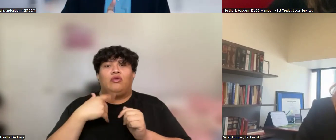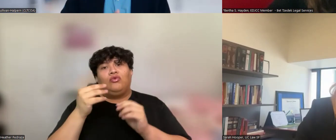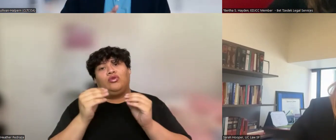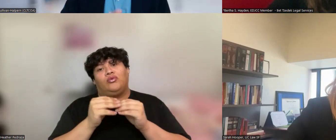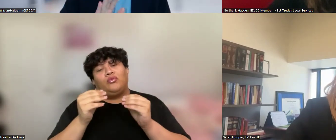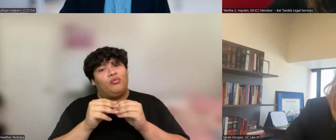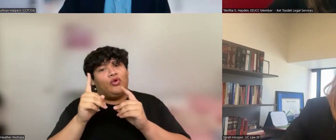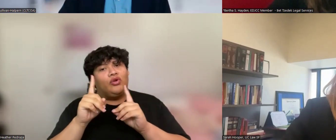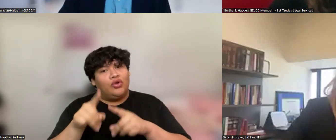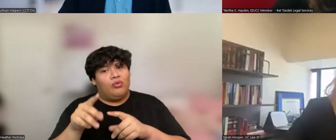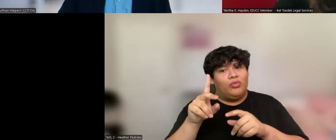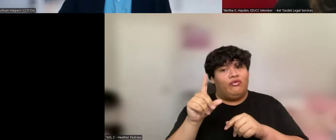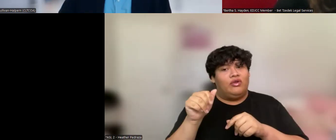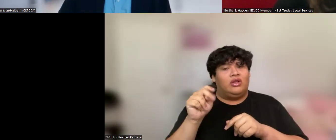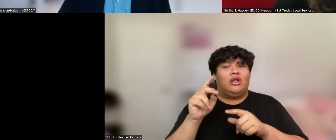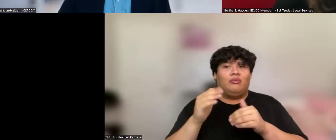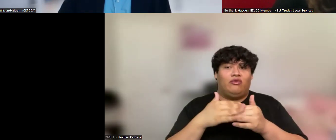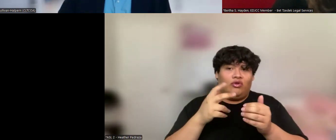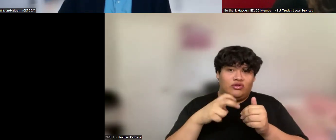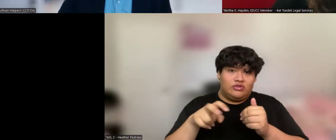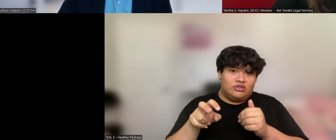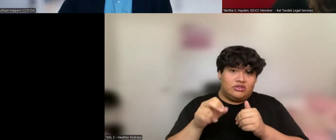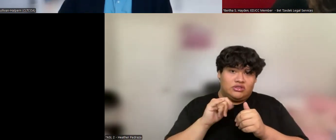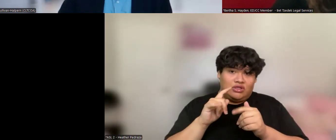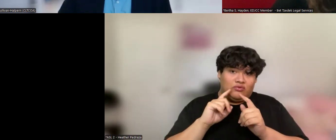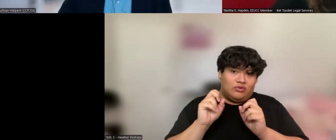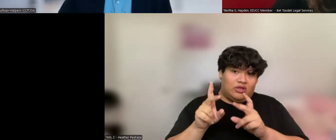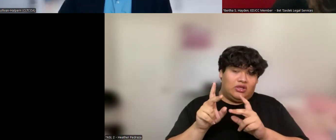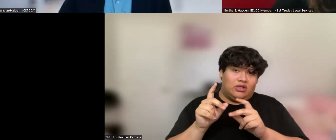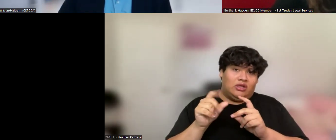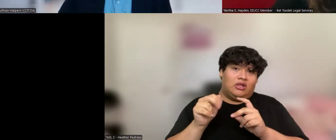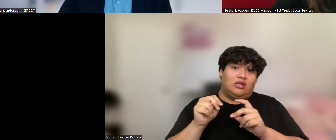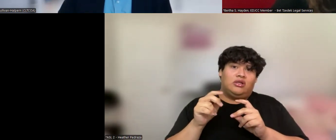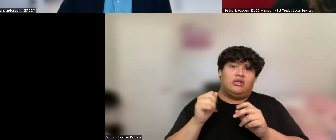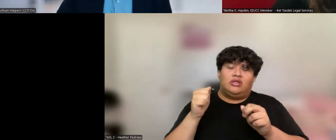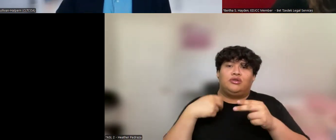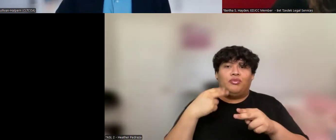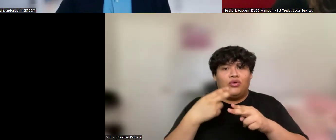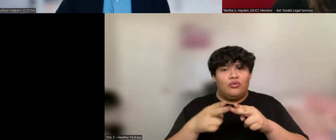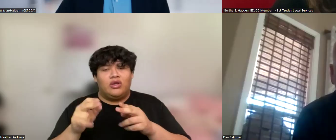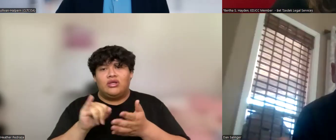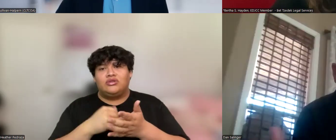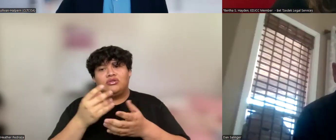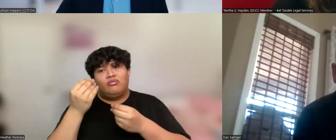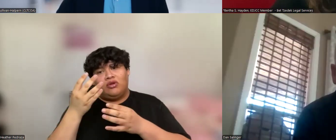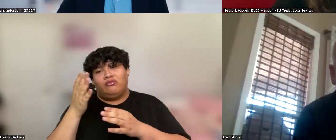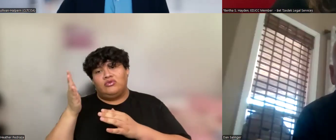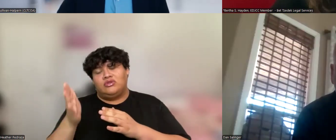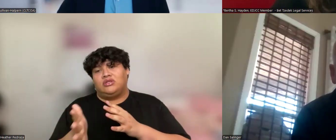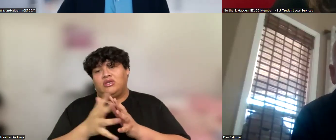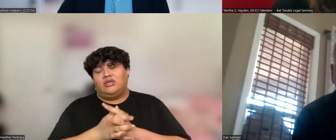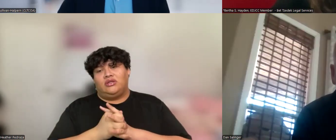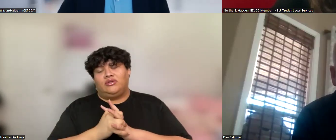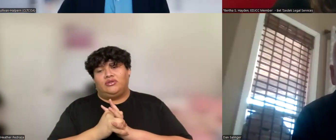quick comment from Dan before we transition. Is that okay, Dan? Thank you. And I'll be very quick. Just on the practical side, a couple of